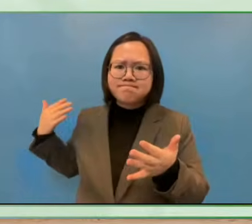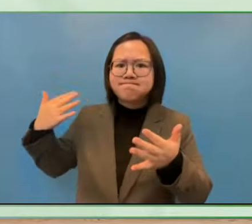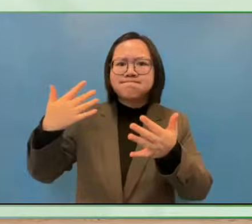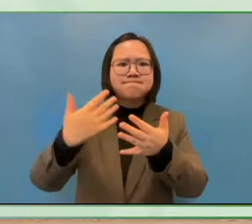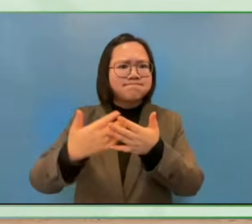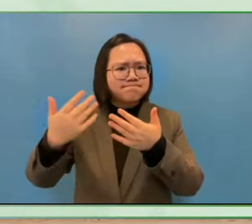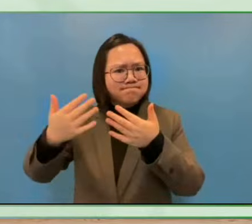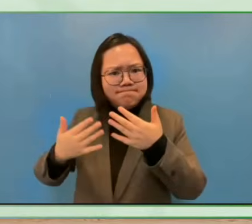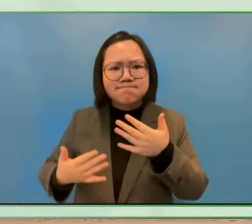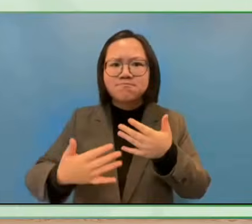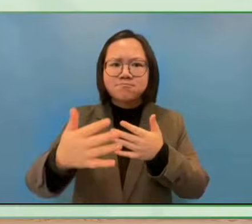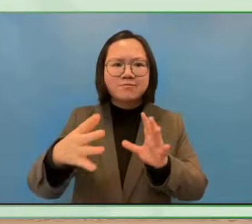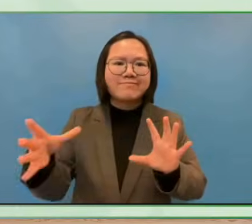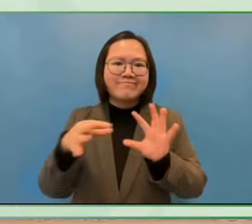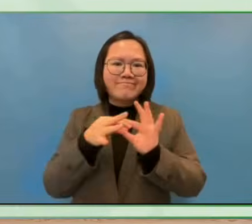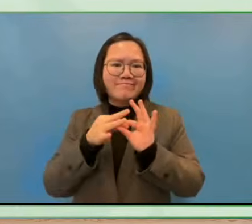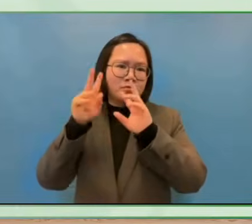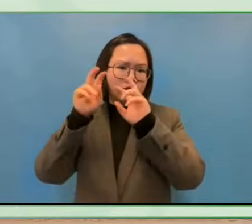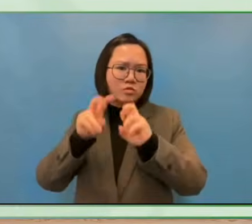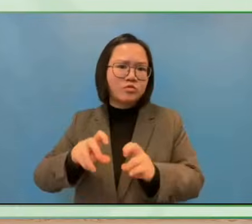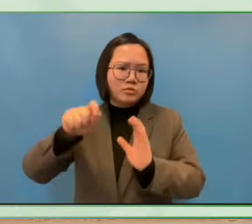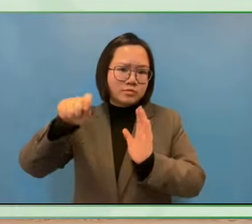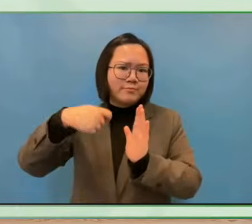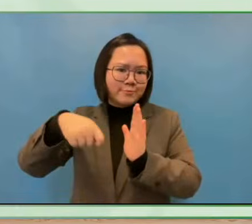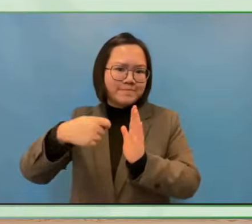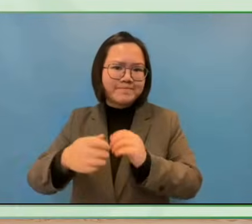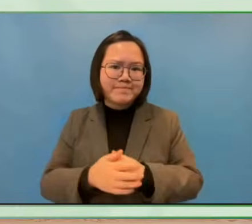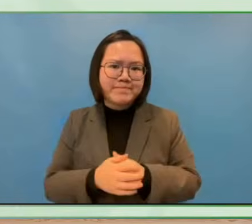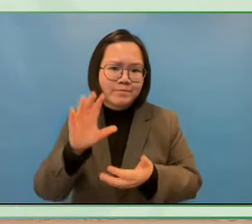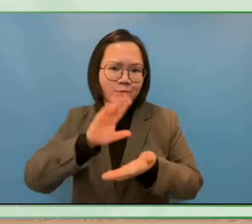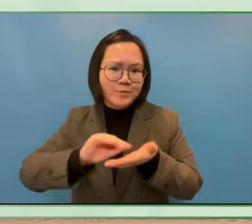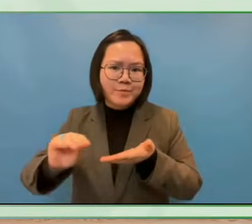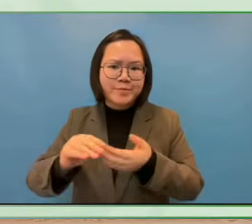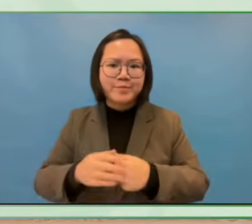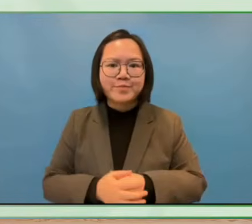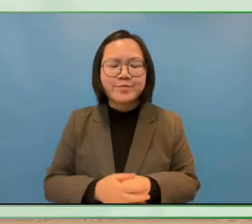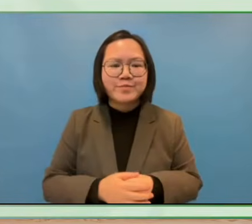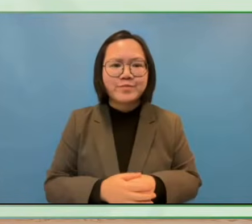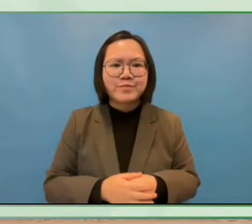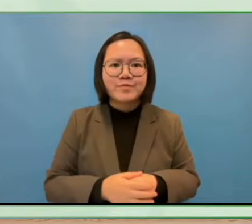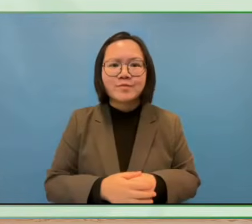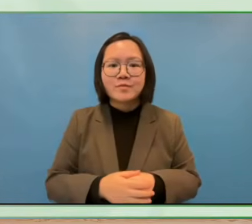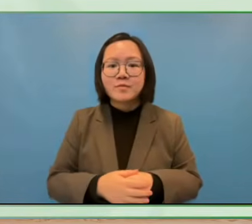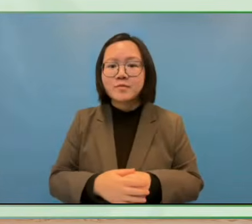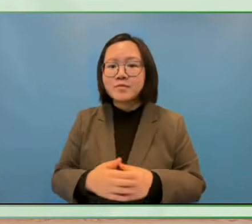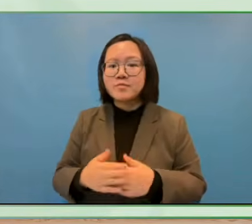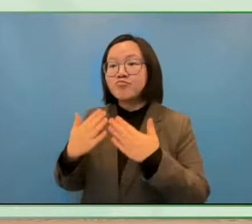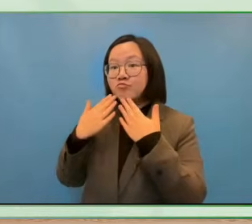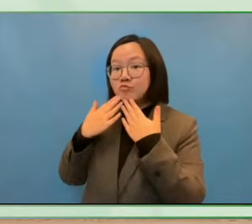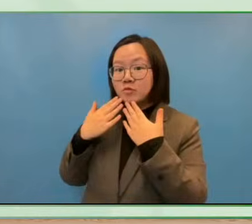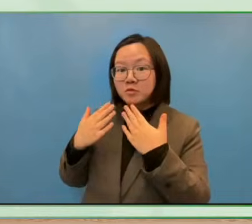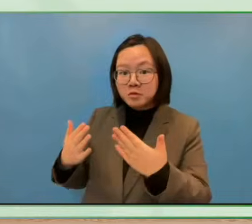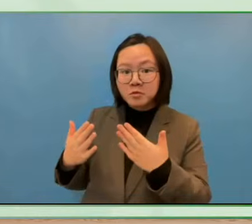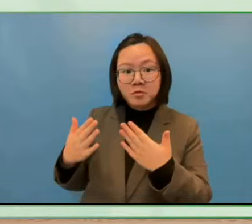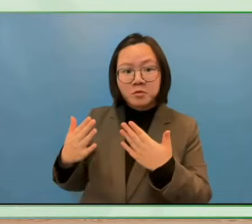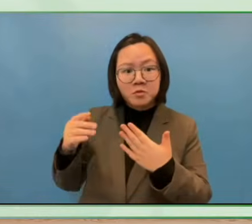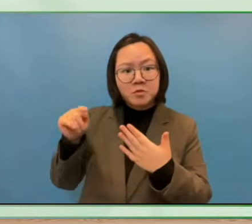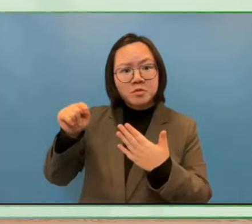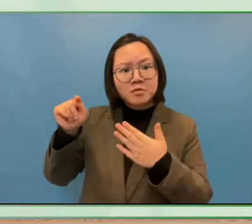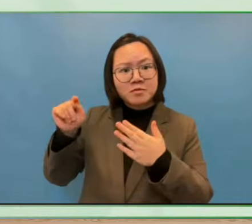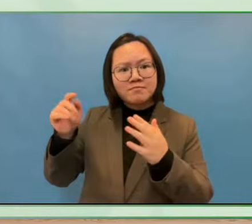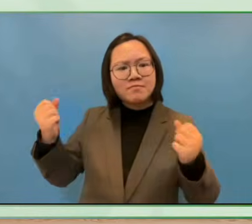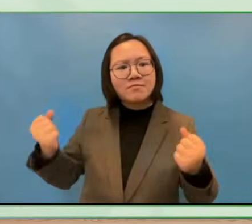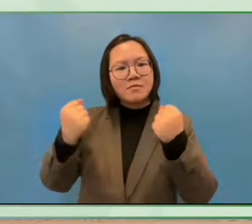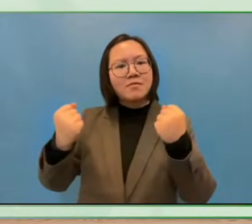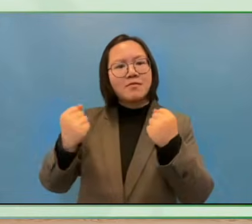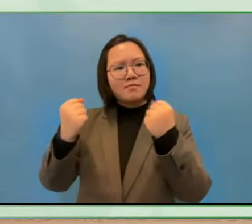for highlighting our activities in this regard. I could also add the influence or the detrimental effect of